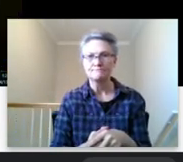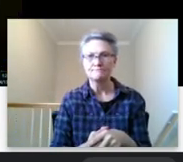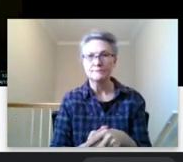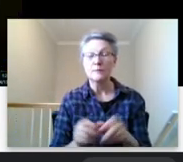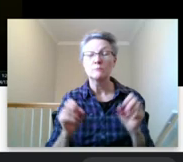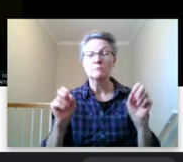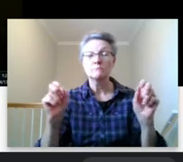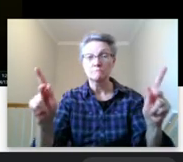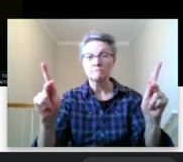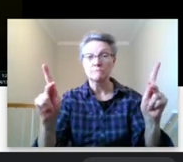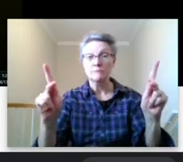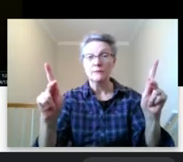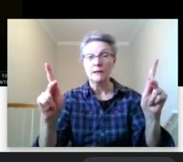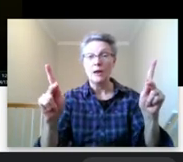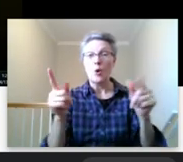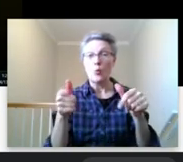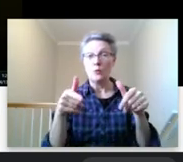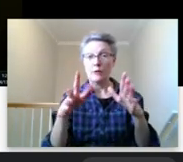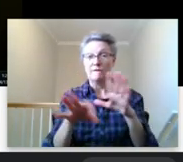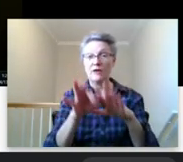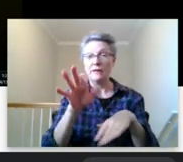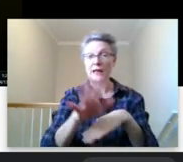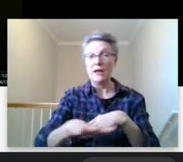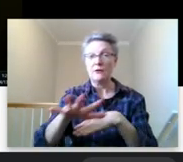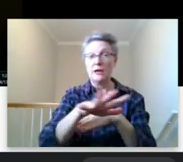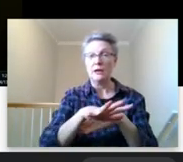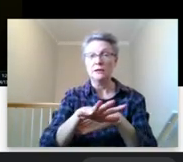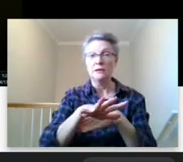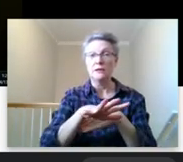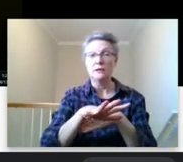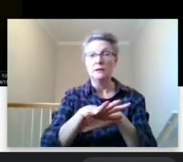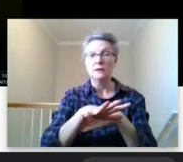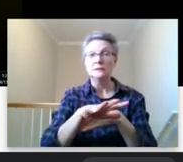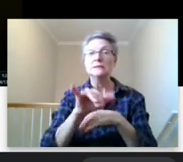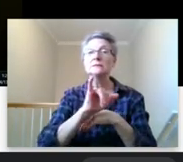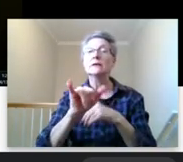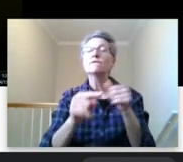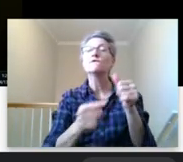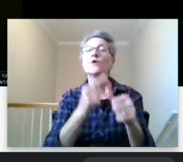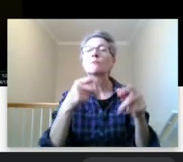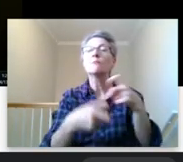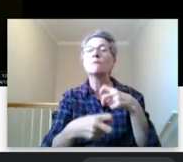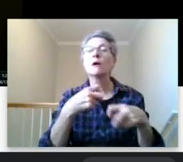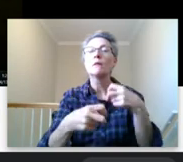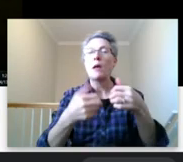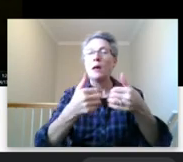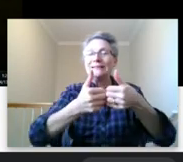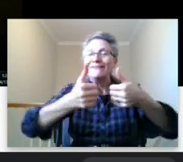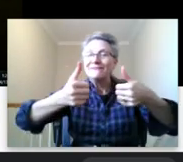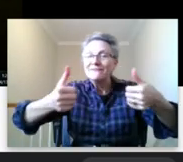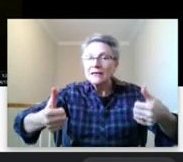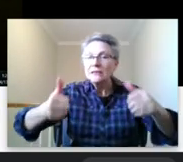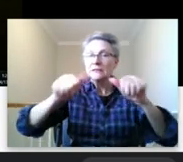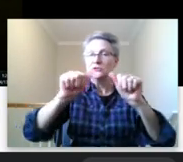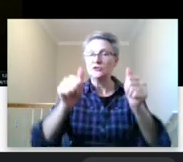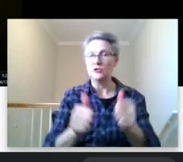All right. So one way to find the area is to, like we did in that first problem, break that figure into